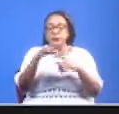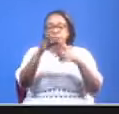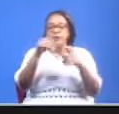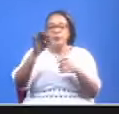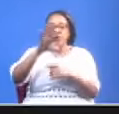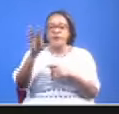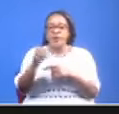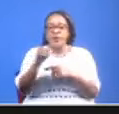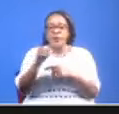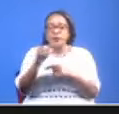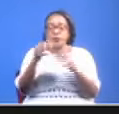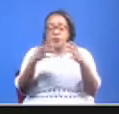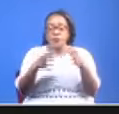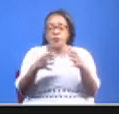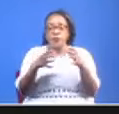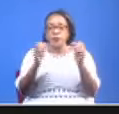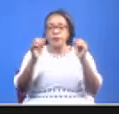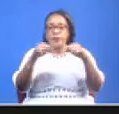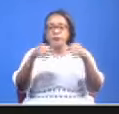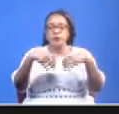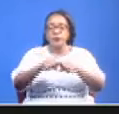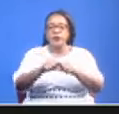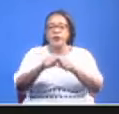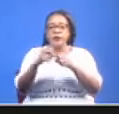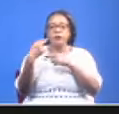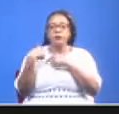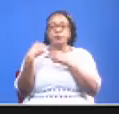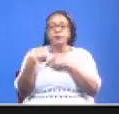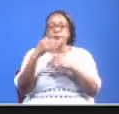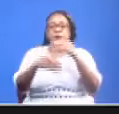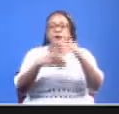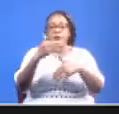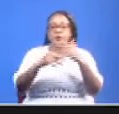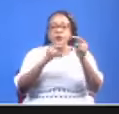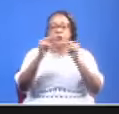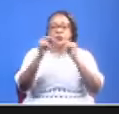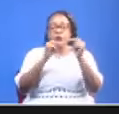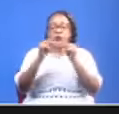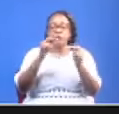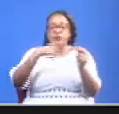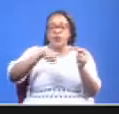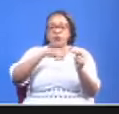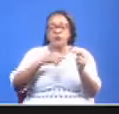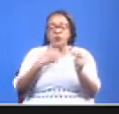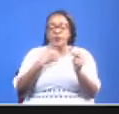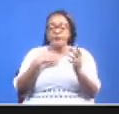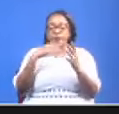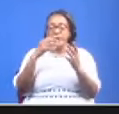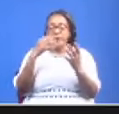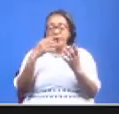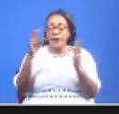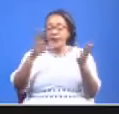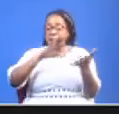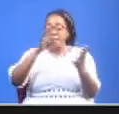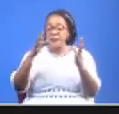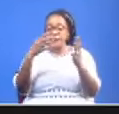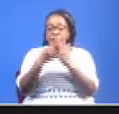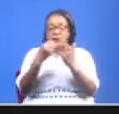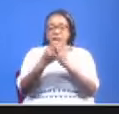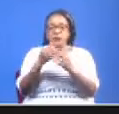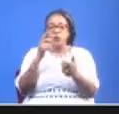our African group, to be able to take charge and progress the negotiation for us to get the climate finance, or what we've